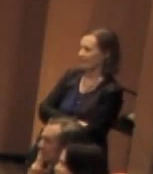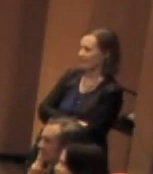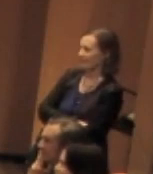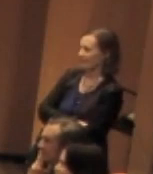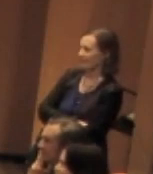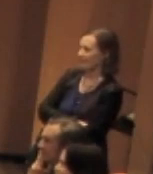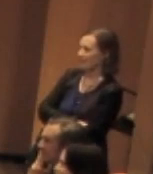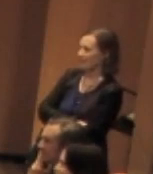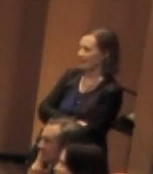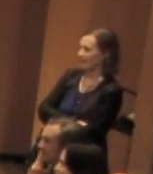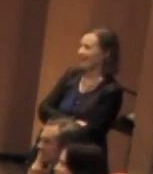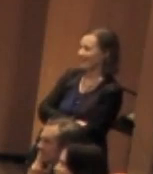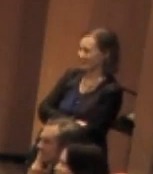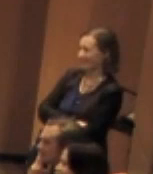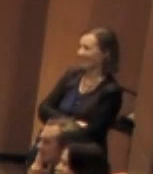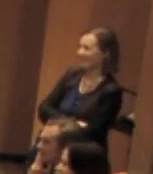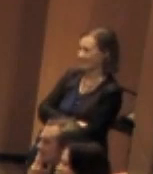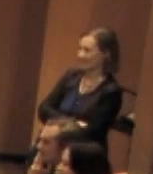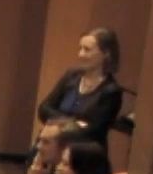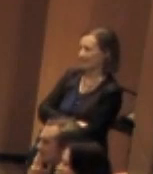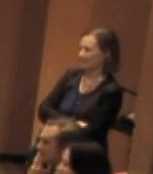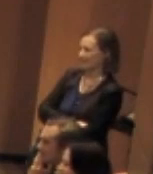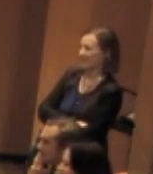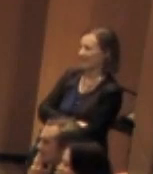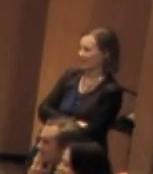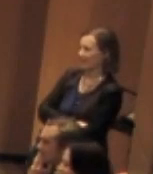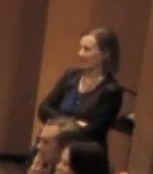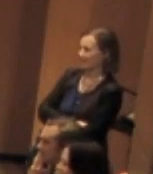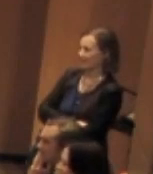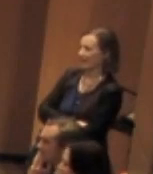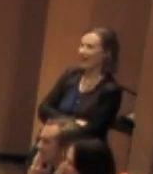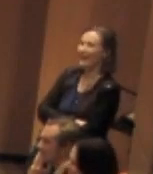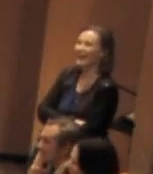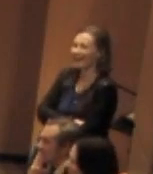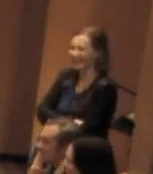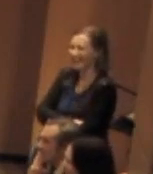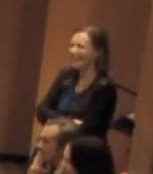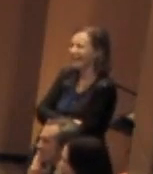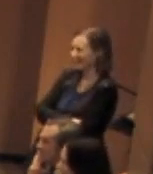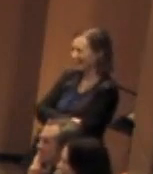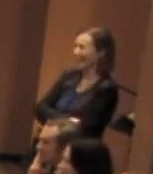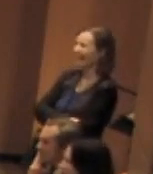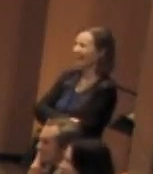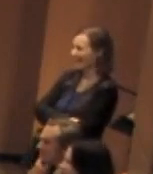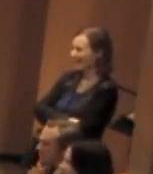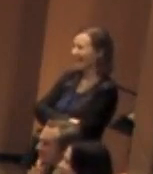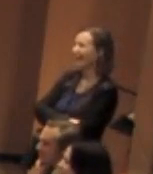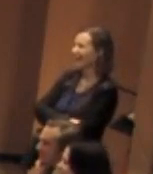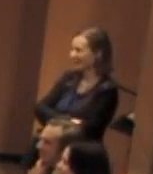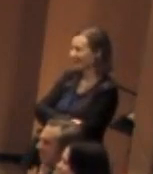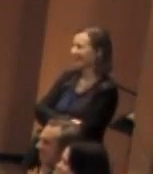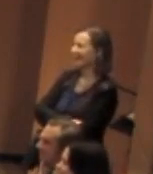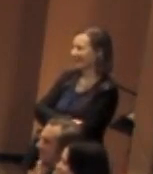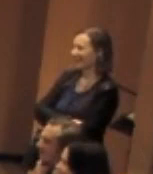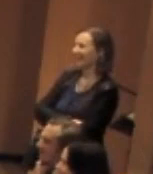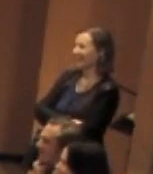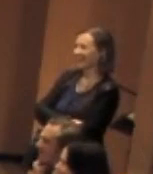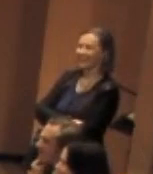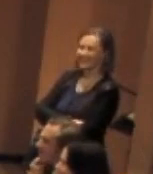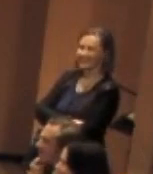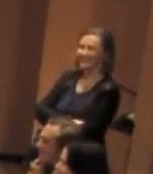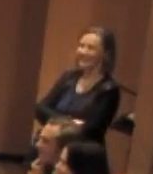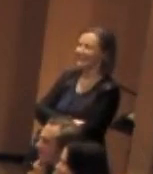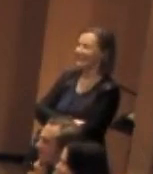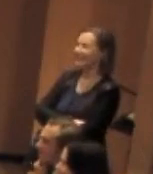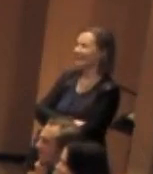having babies like you know you're like we could still be making bad decisions like I don't know you just bring different kinds of thinking into it you know depending